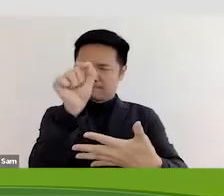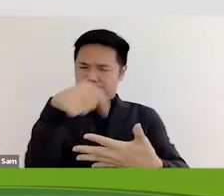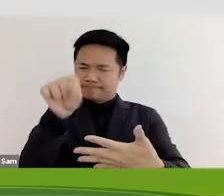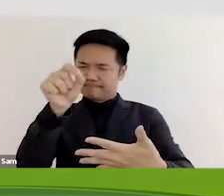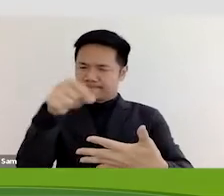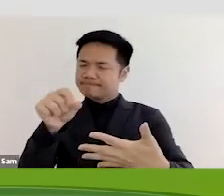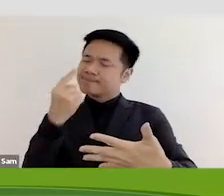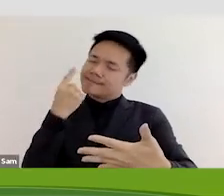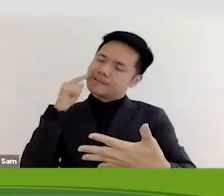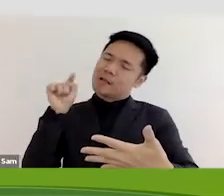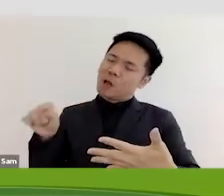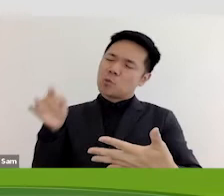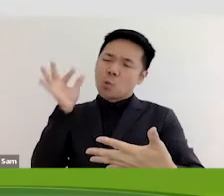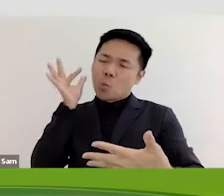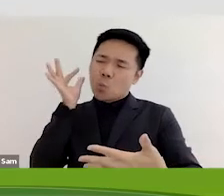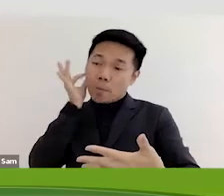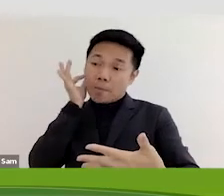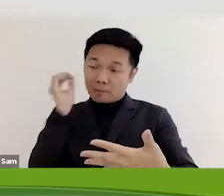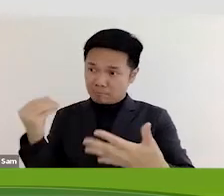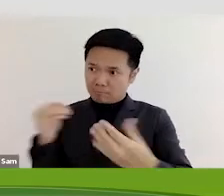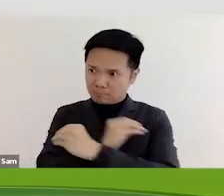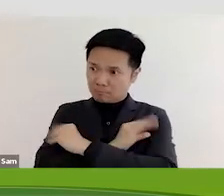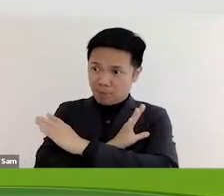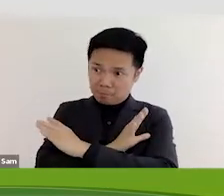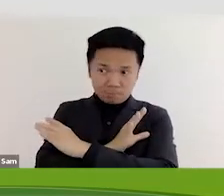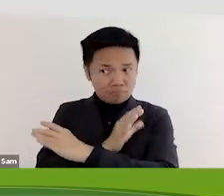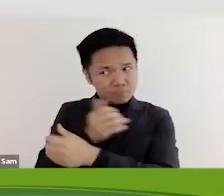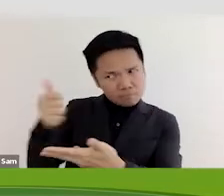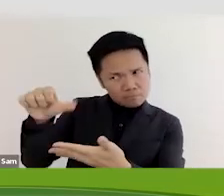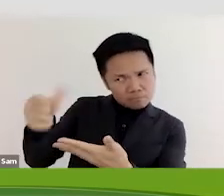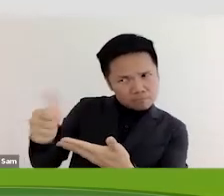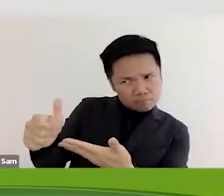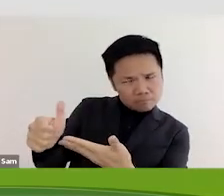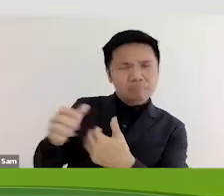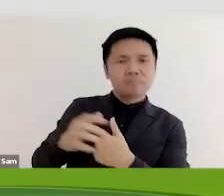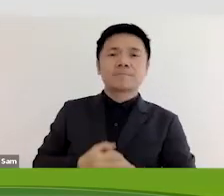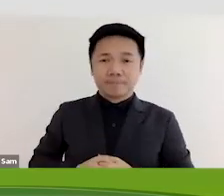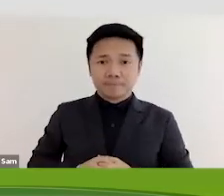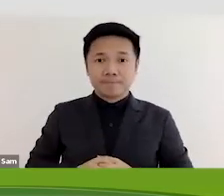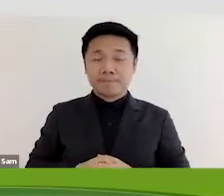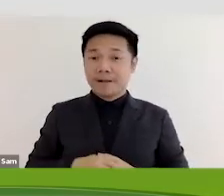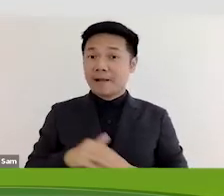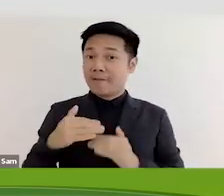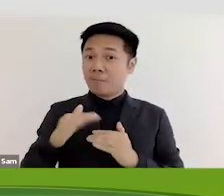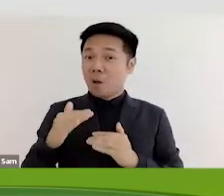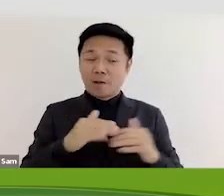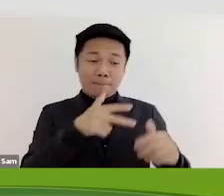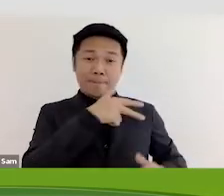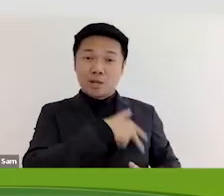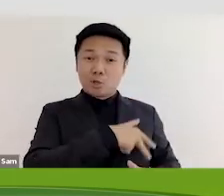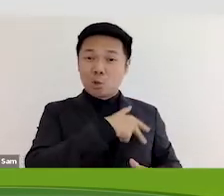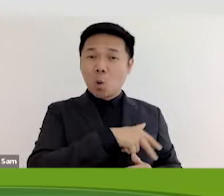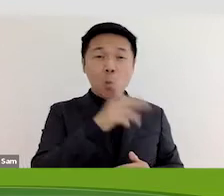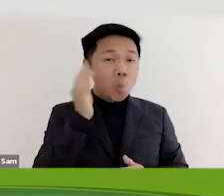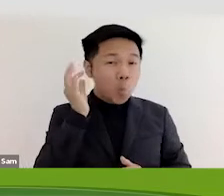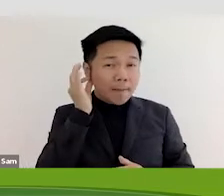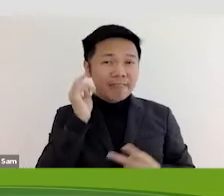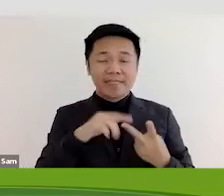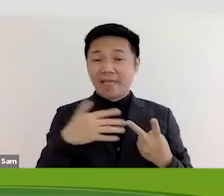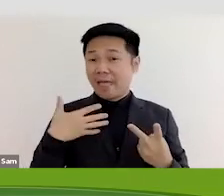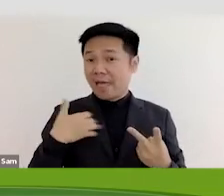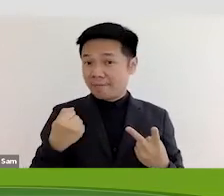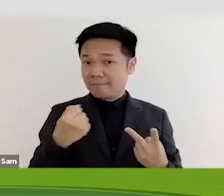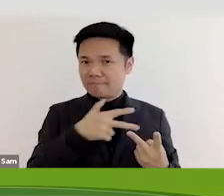women's equality and empowerment. To promote collaboration between women's ministries, ministries of health,